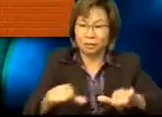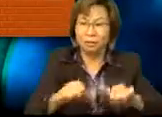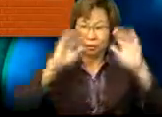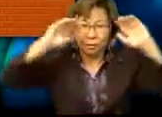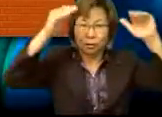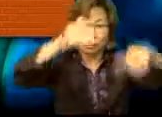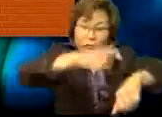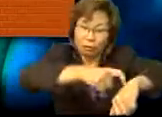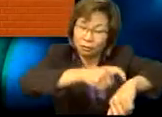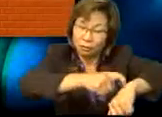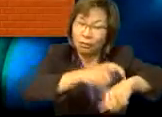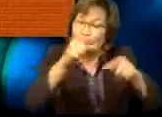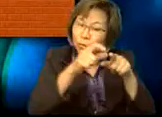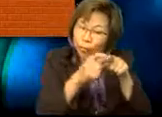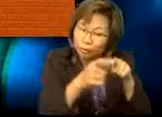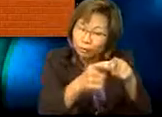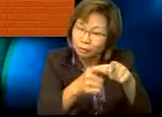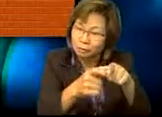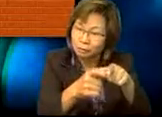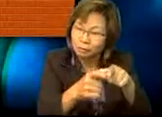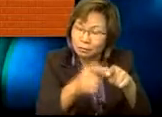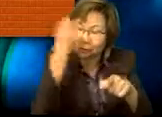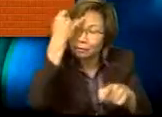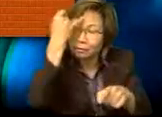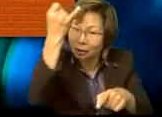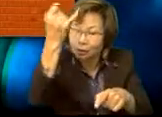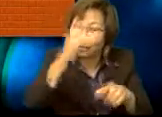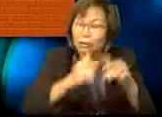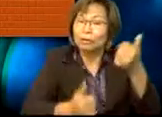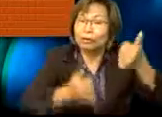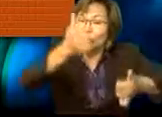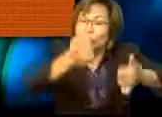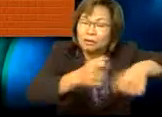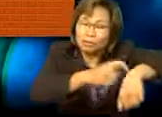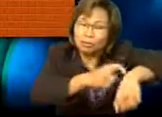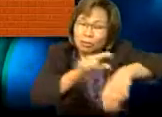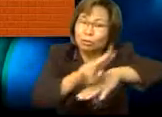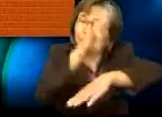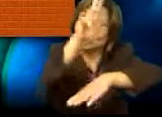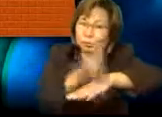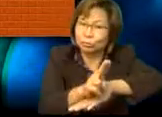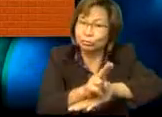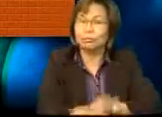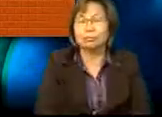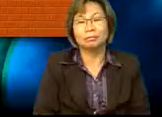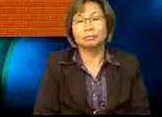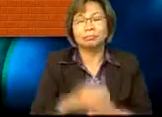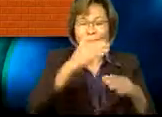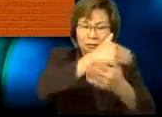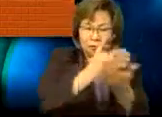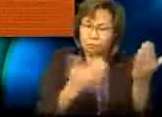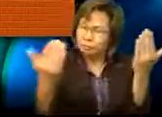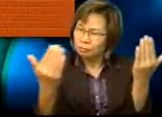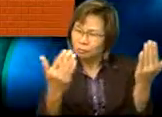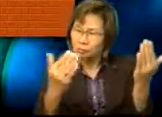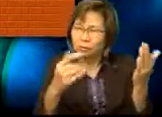words given will give an idea which tense to use. Some comparison requires you to use the